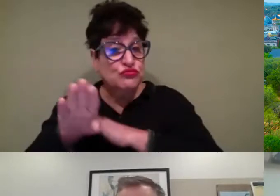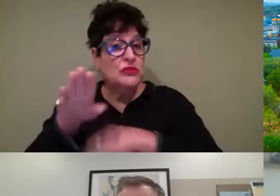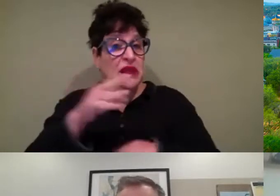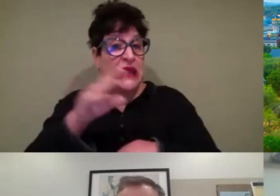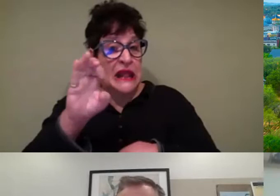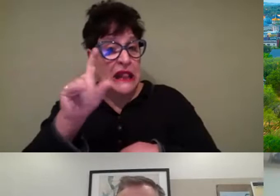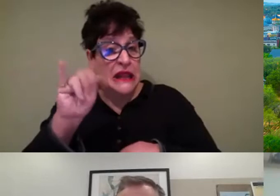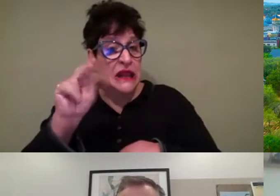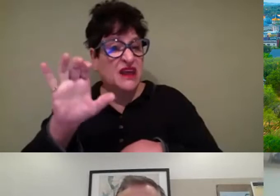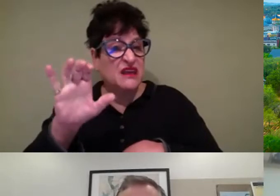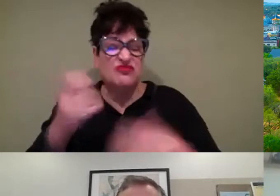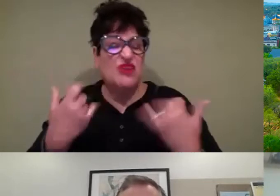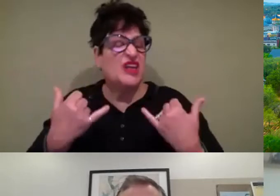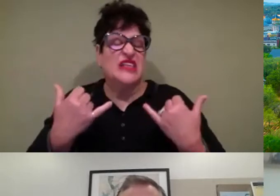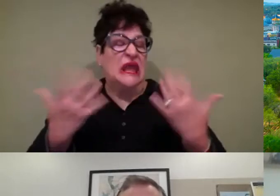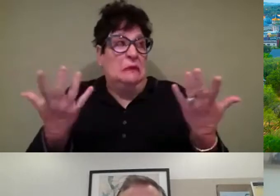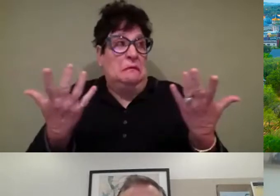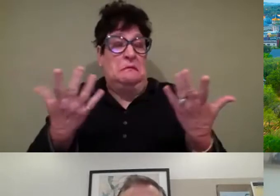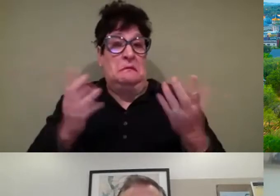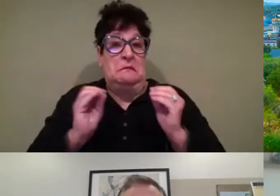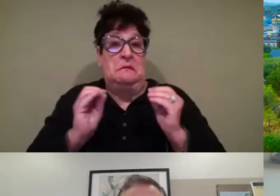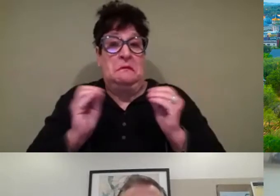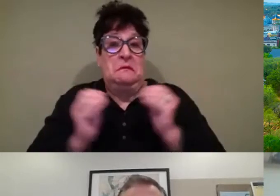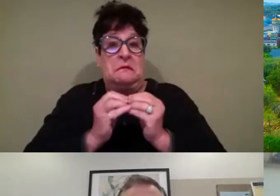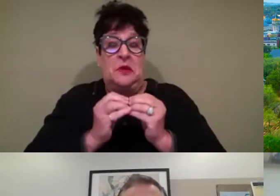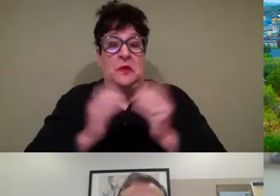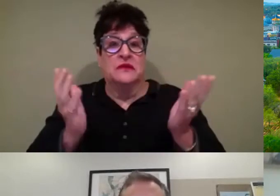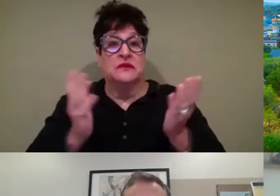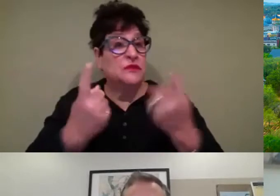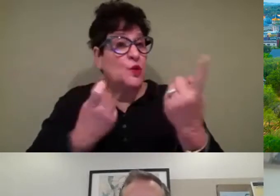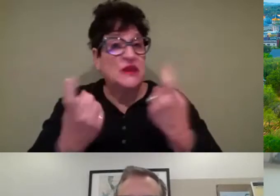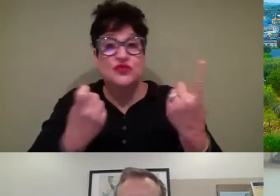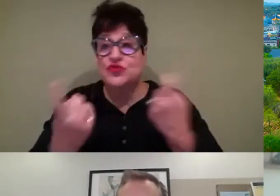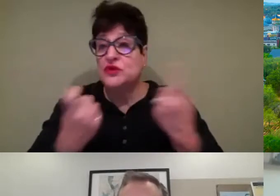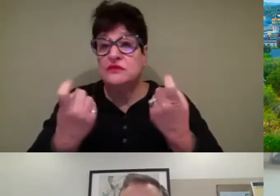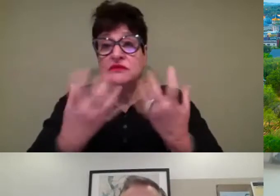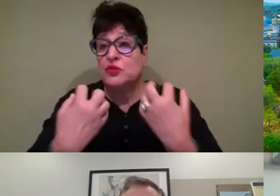other updates at this time. Okay. Any questions from folks?